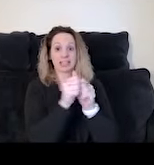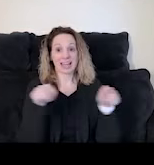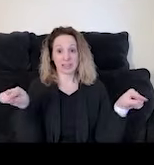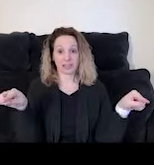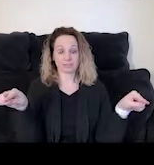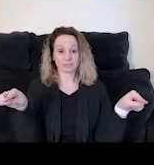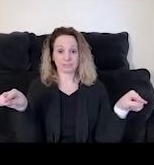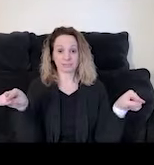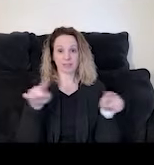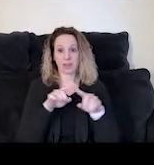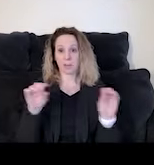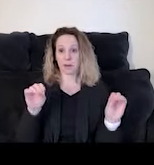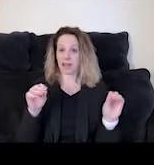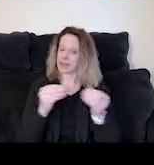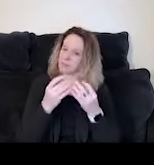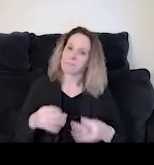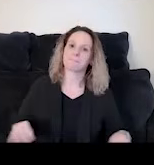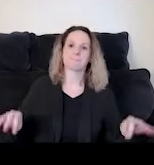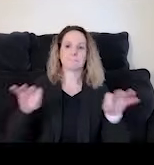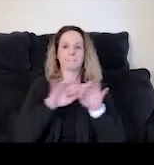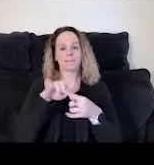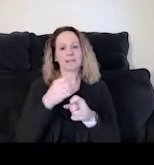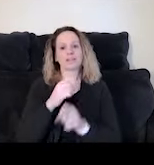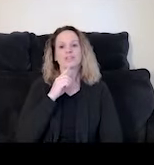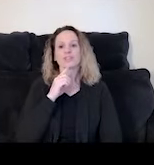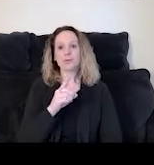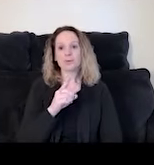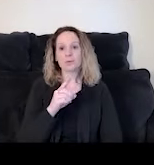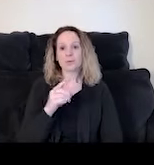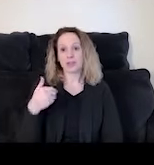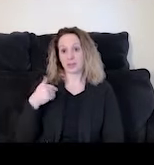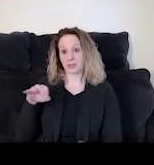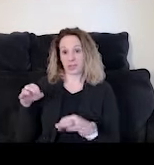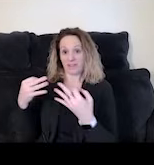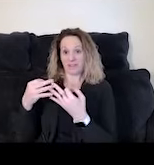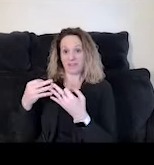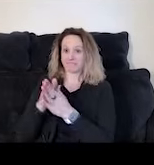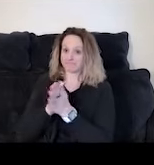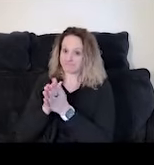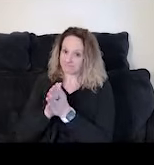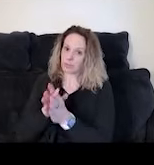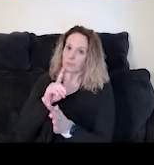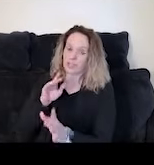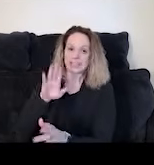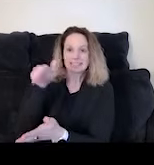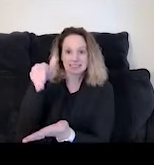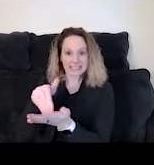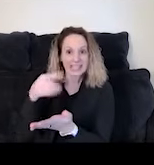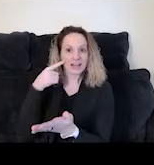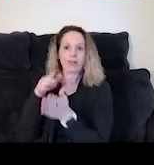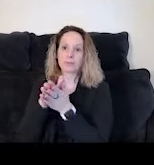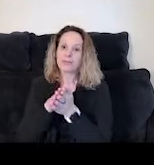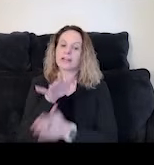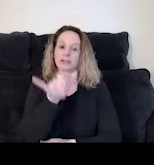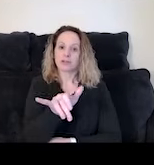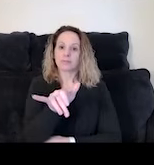But nothing was more important than making sure that youth and families were driving this work for us. We have